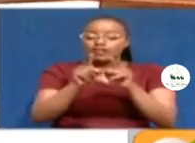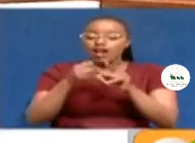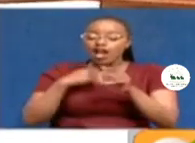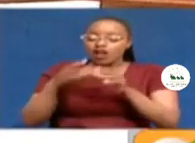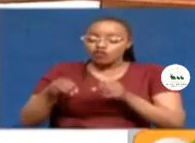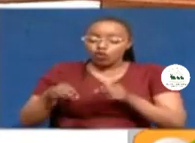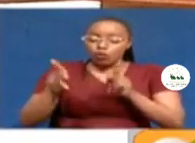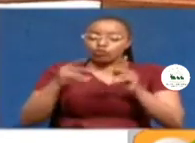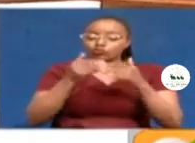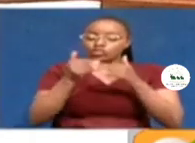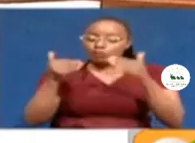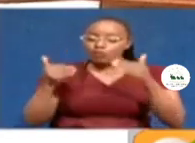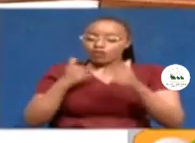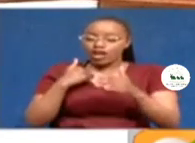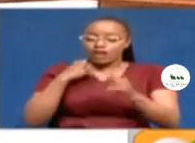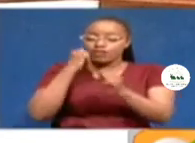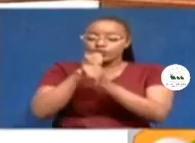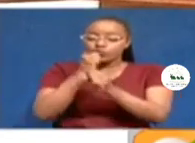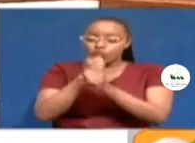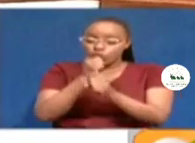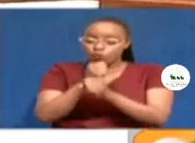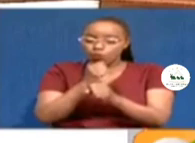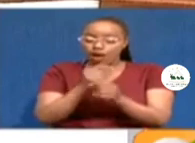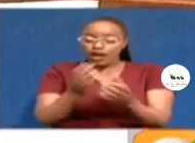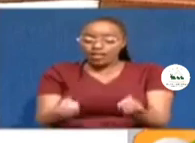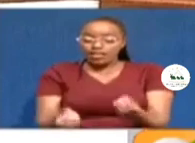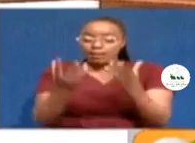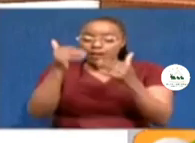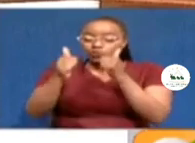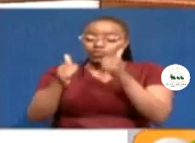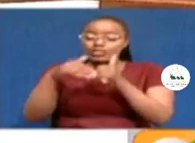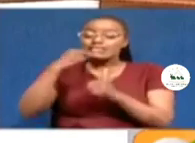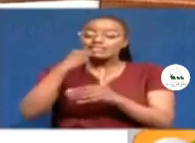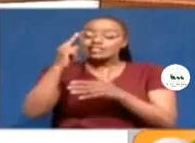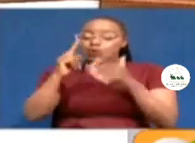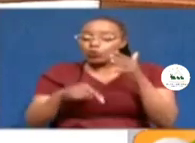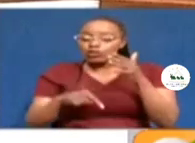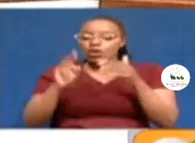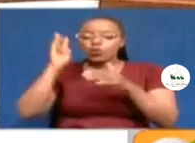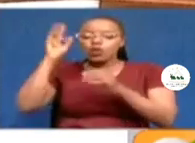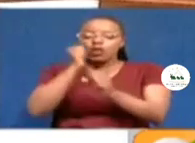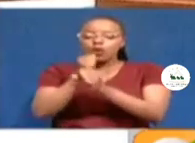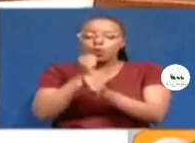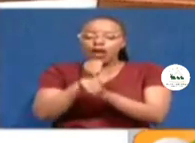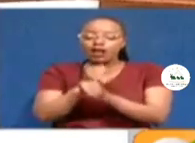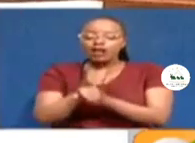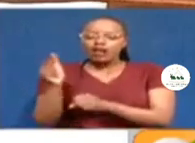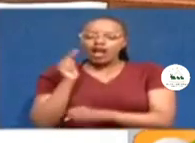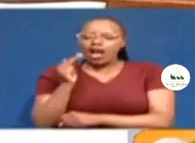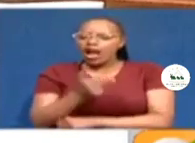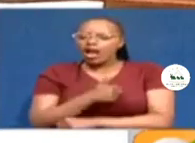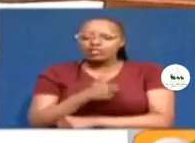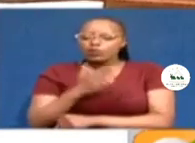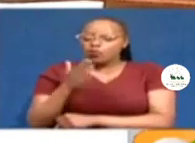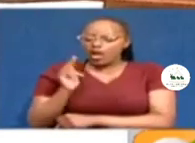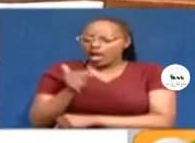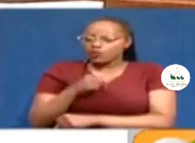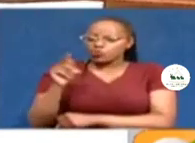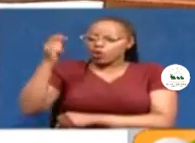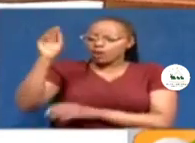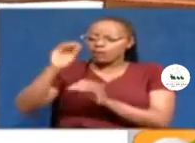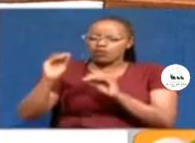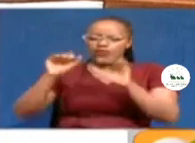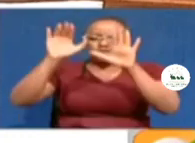the opportunity to work out the magic that they now say they will work. They'll say, we were never president.